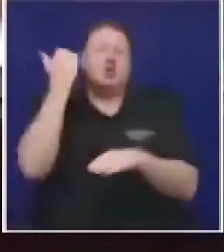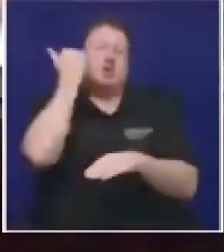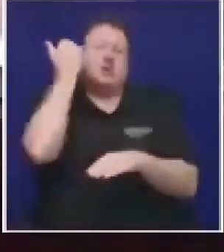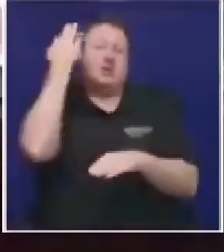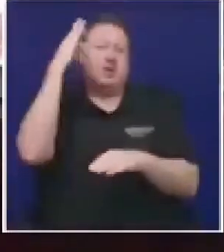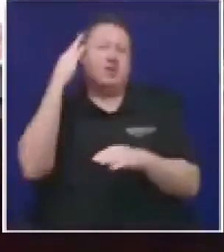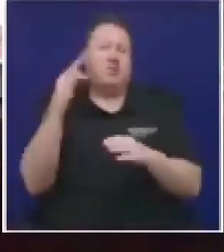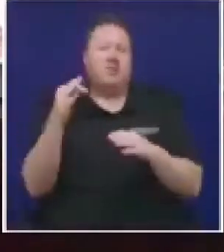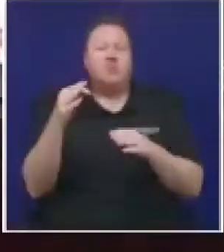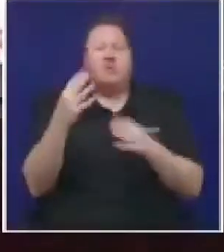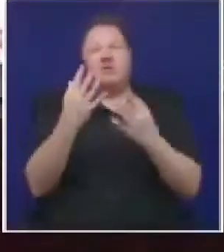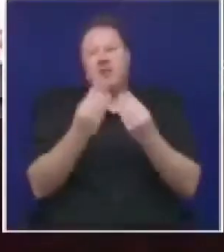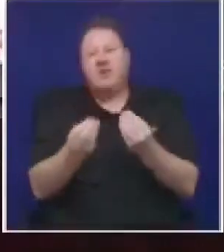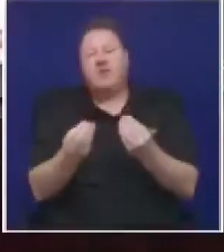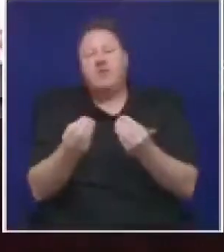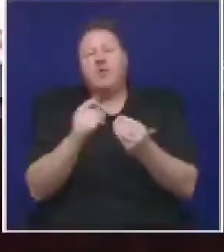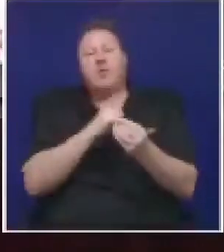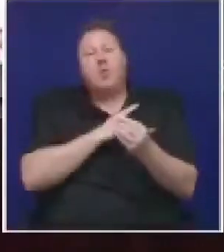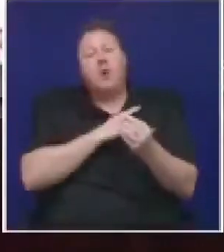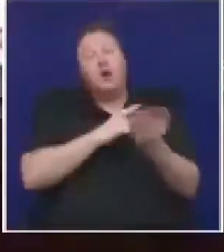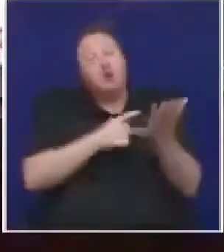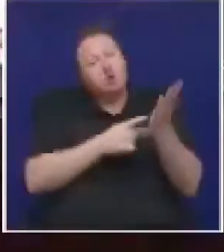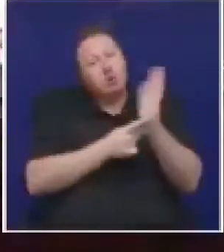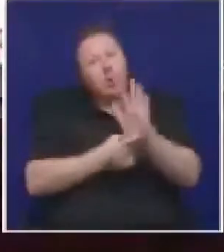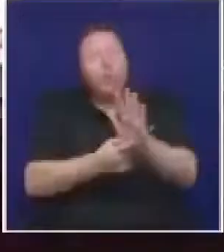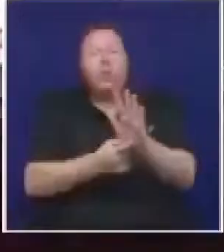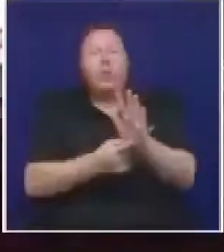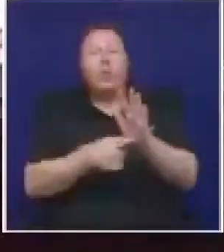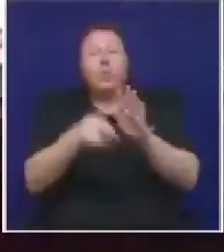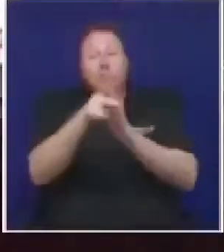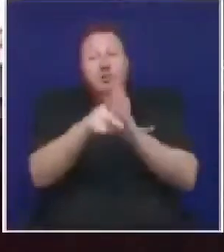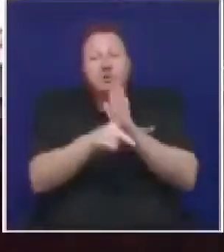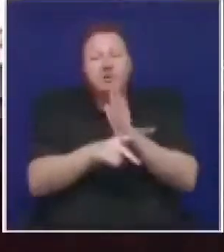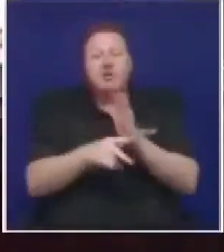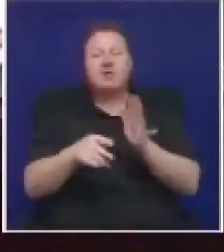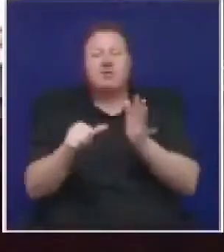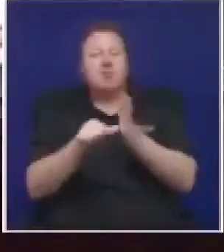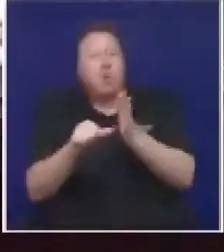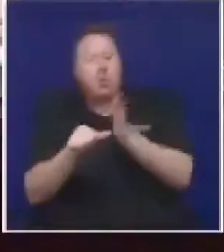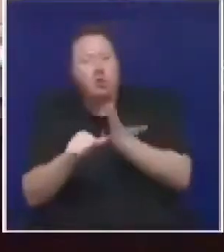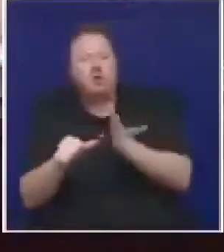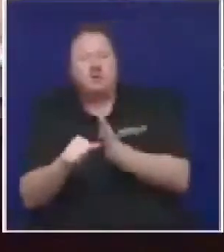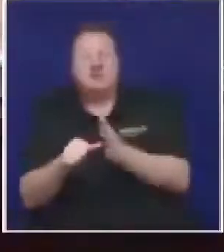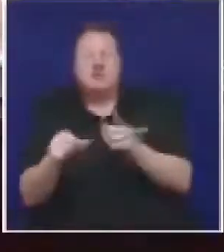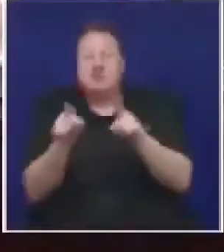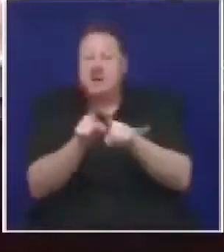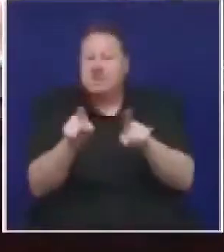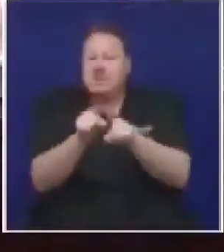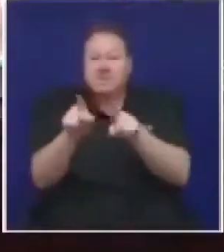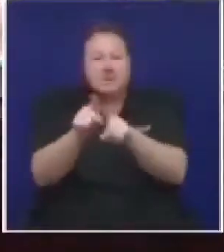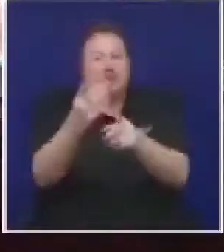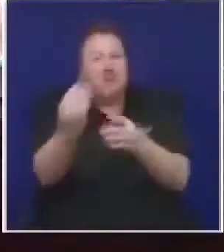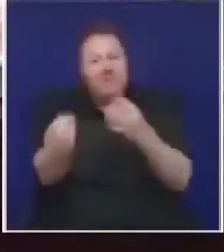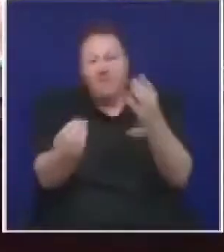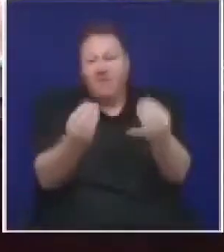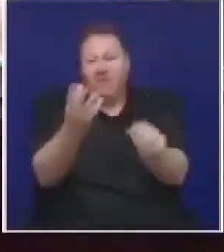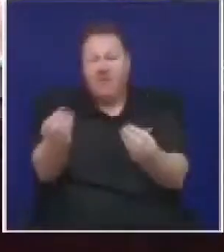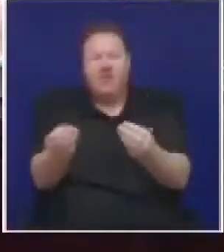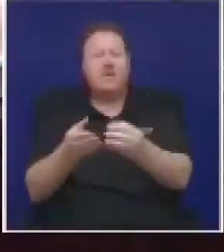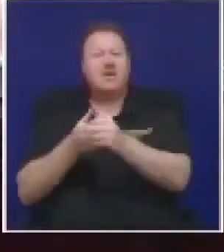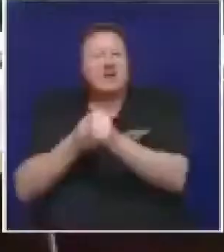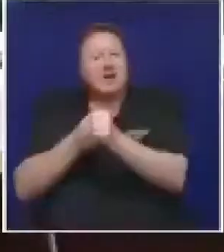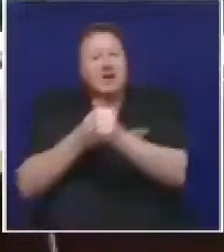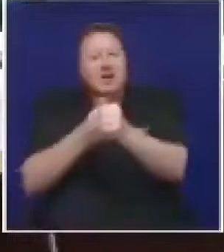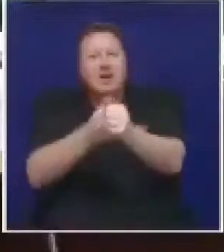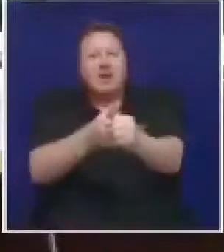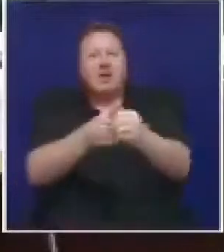it outlines shared principles and priorities that continue to guide coalition